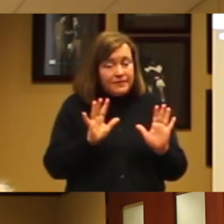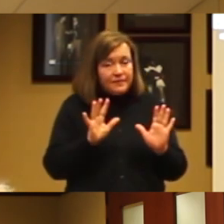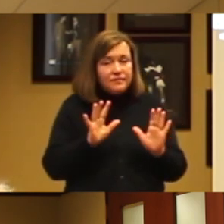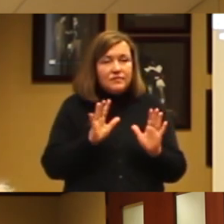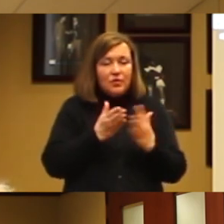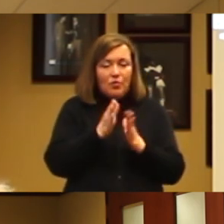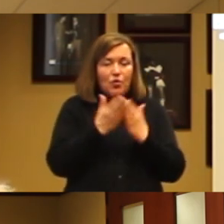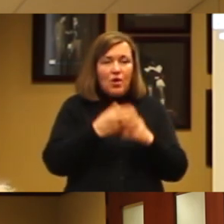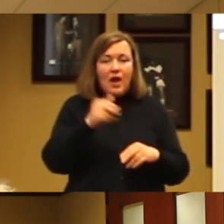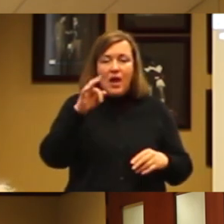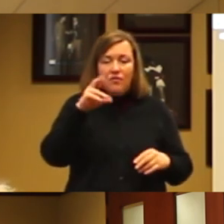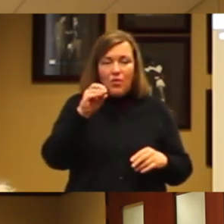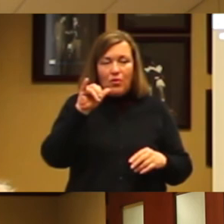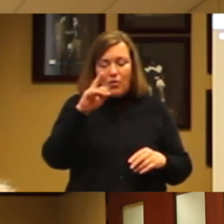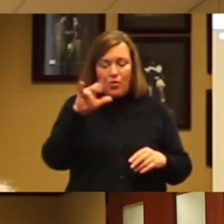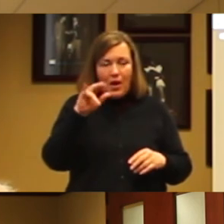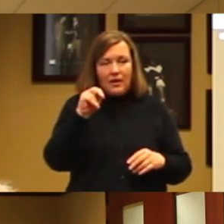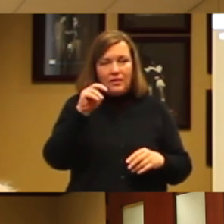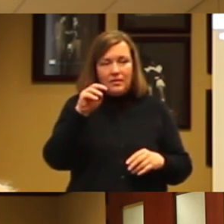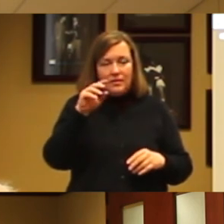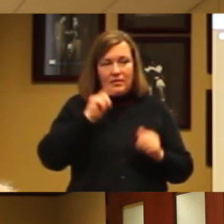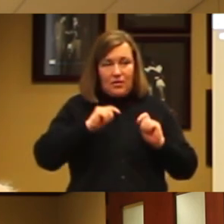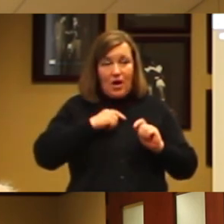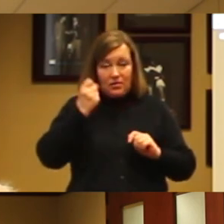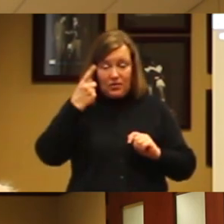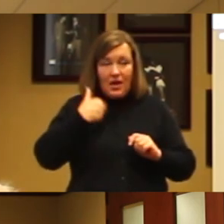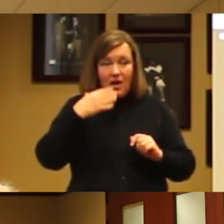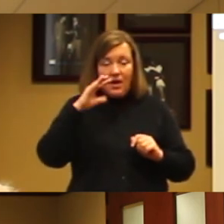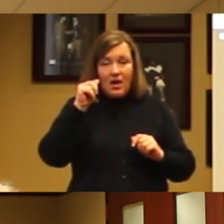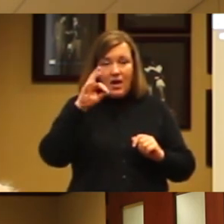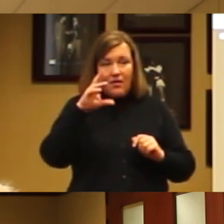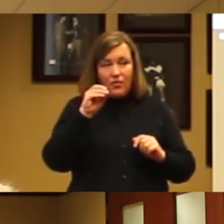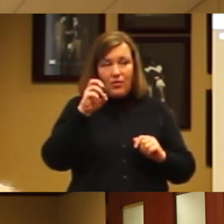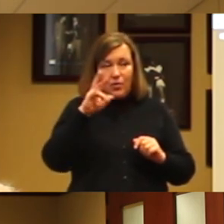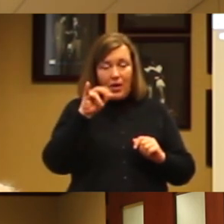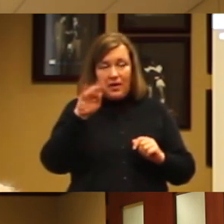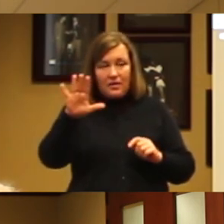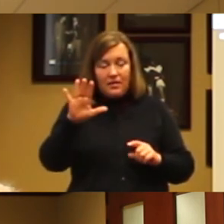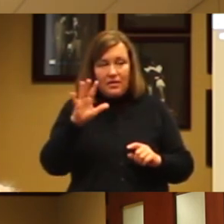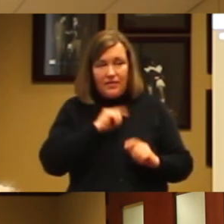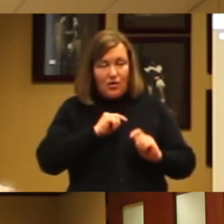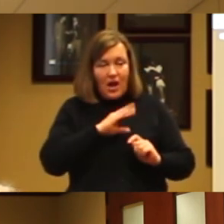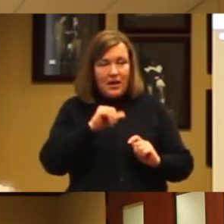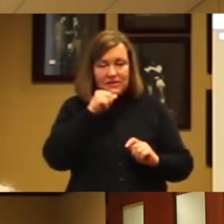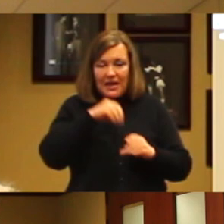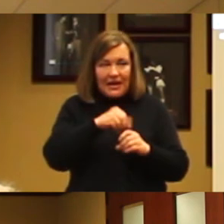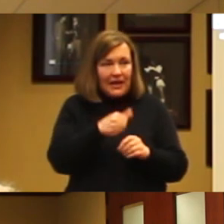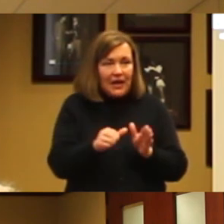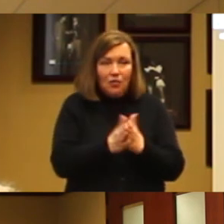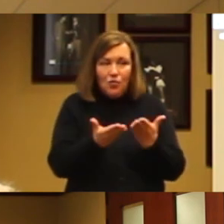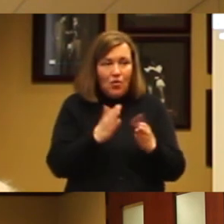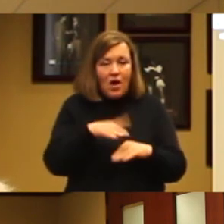on Afro-Uruguayan theater, when I discovered that there had been Afro-Uruguayan theater and it wasn't in any book on